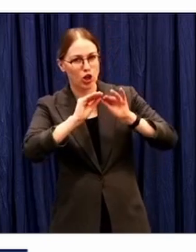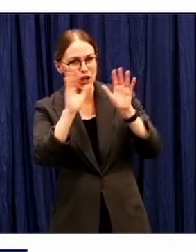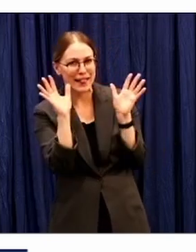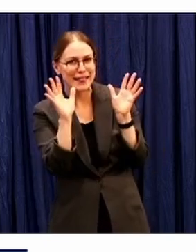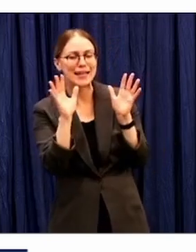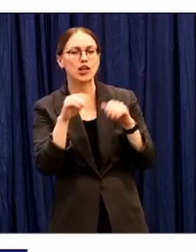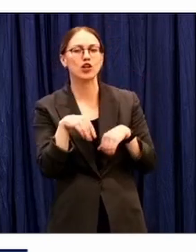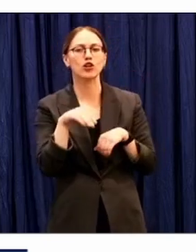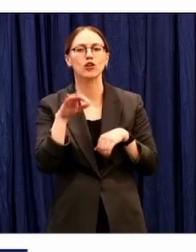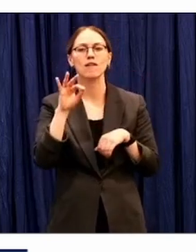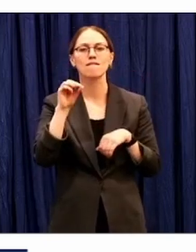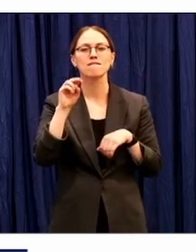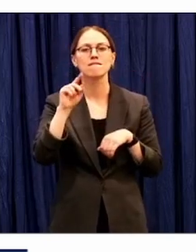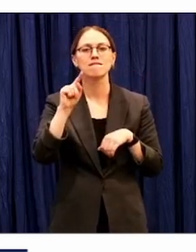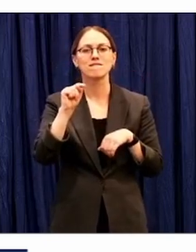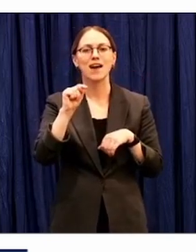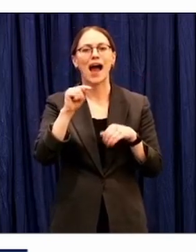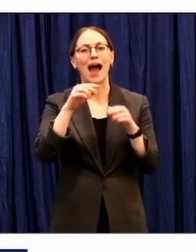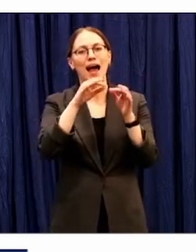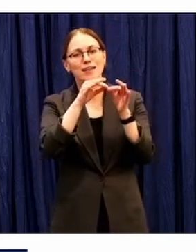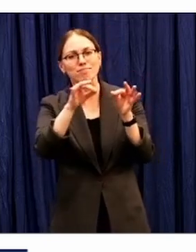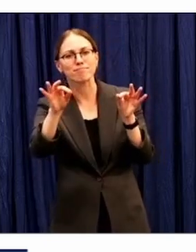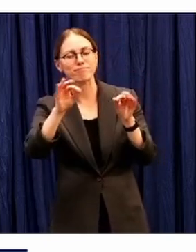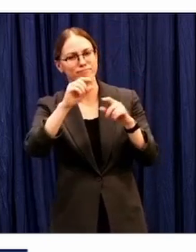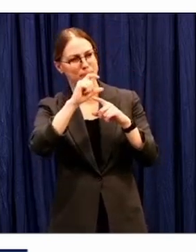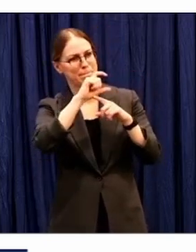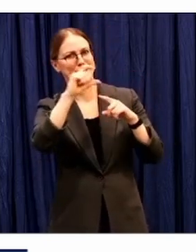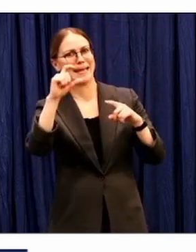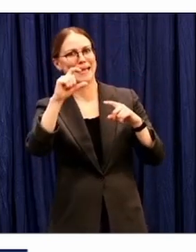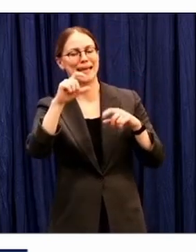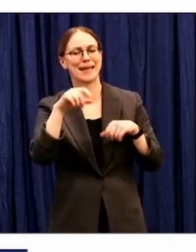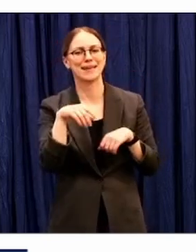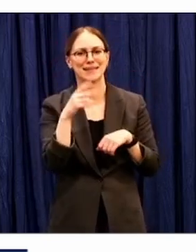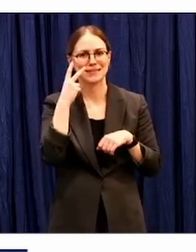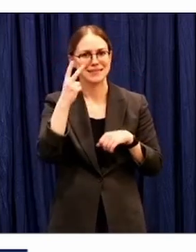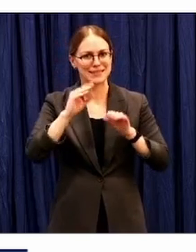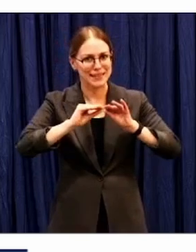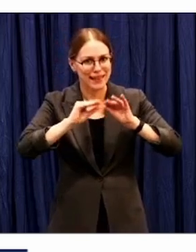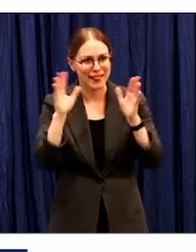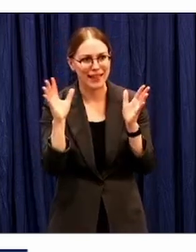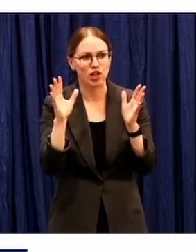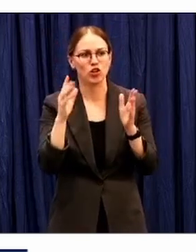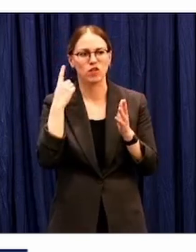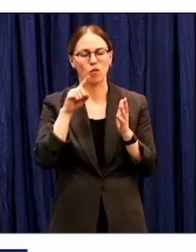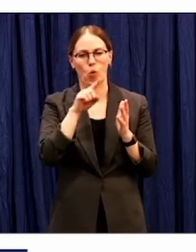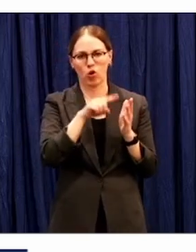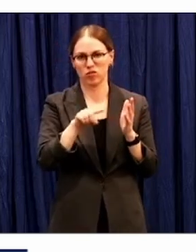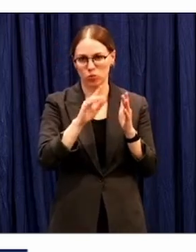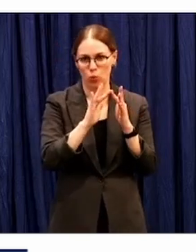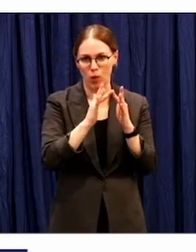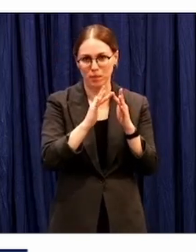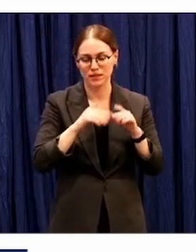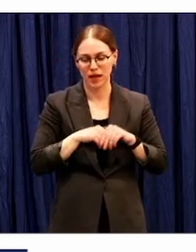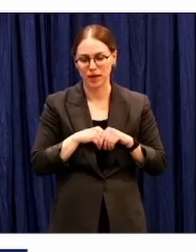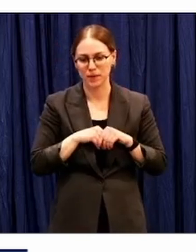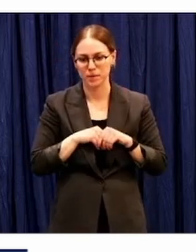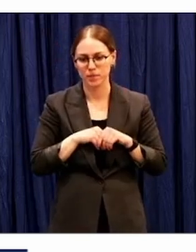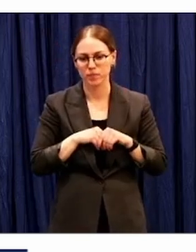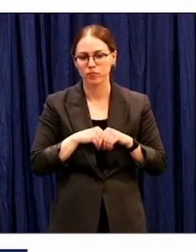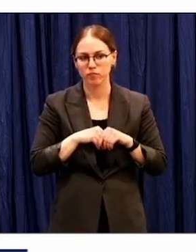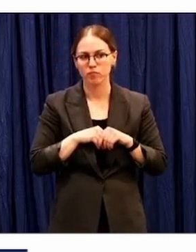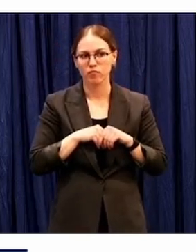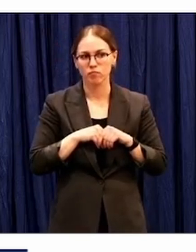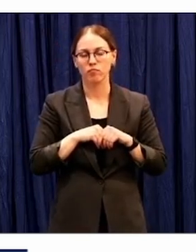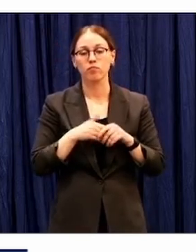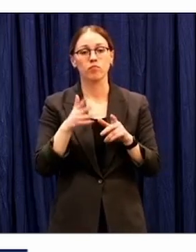font size, alt text, screen reader compatibility are all key for those development elements. For physical, that would